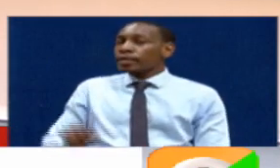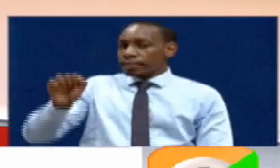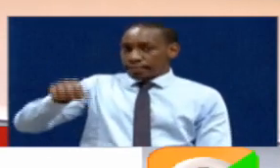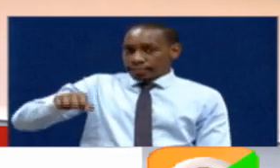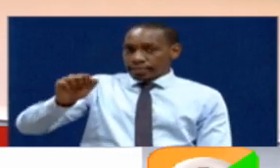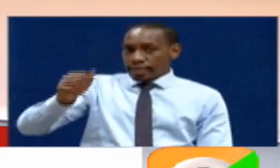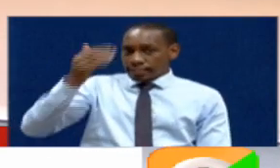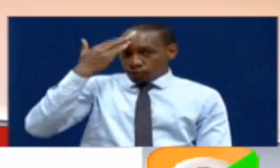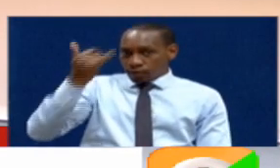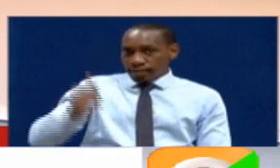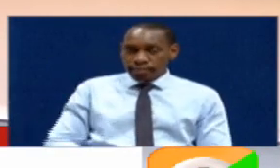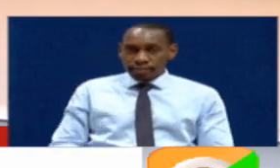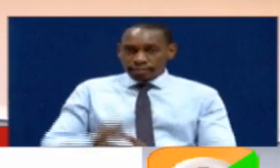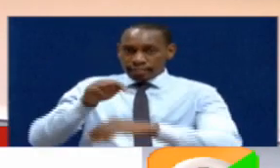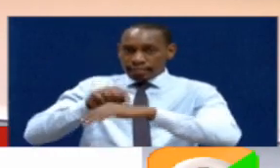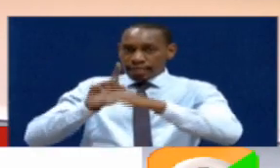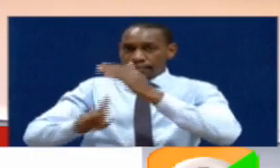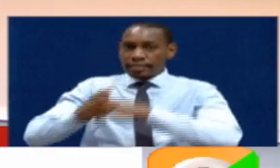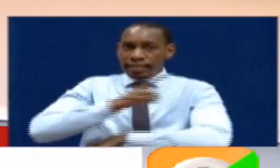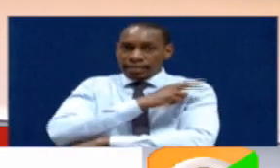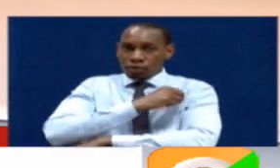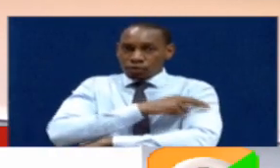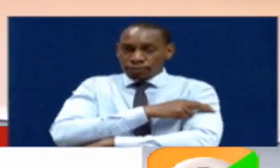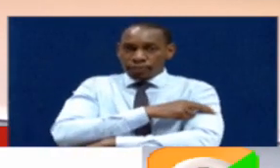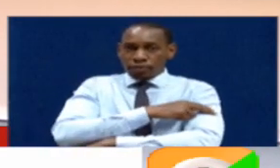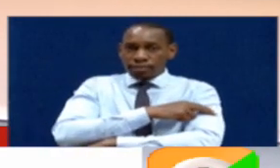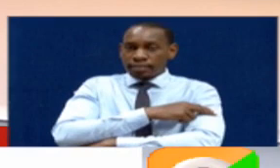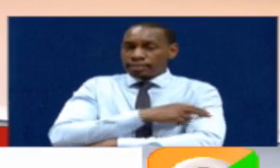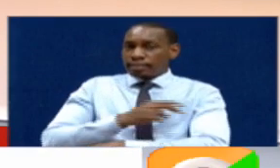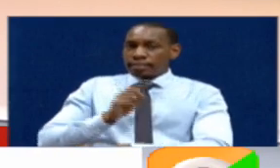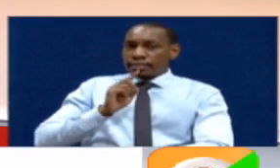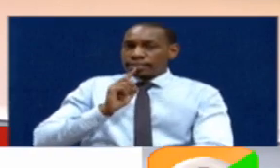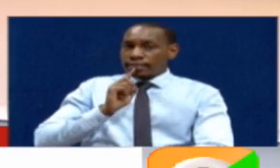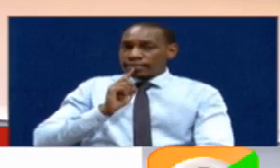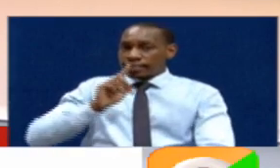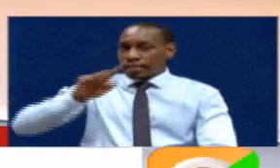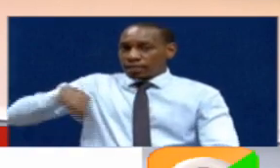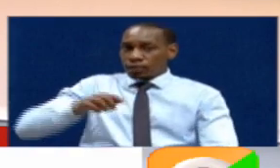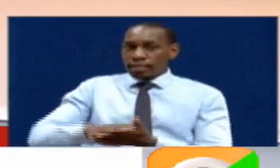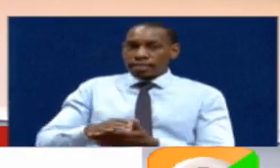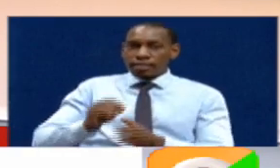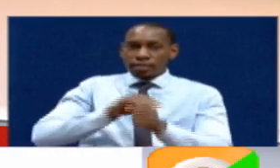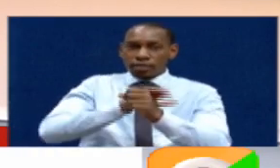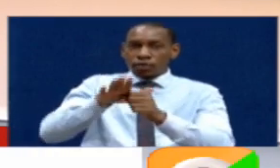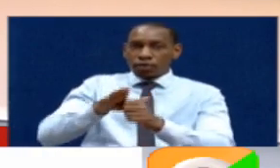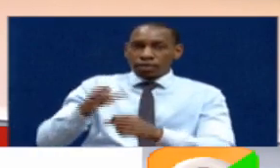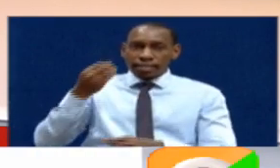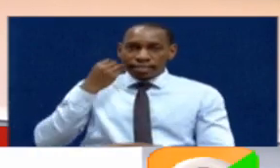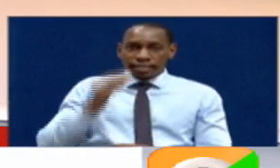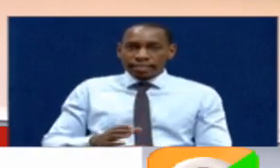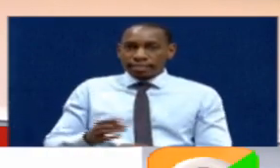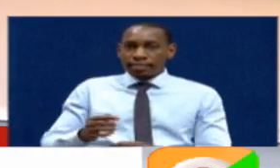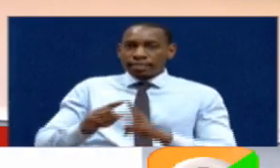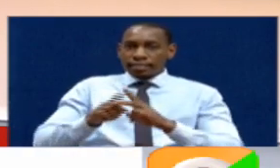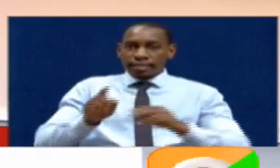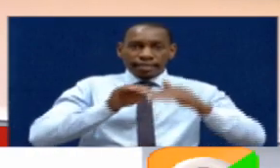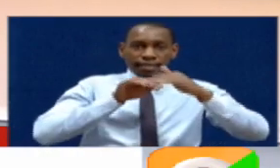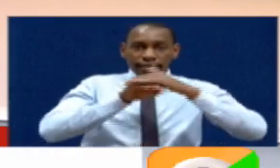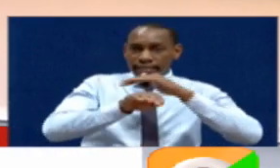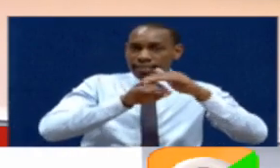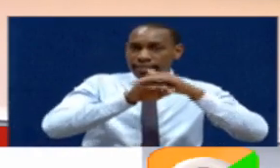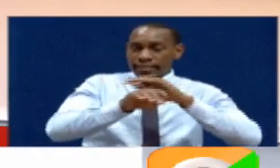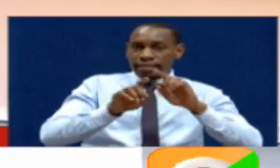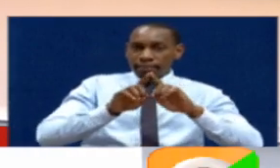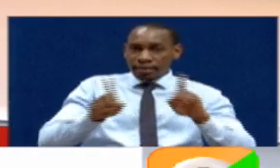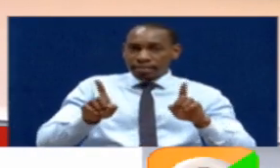Yes, because in the hospital, they actually didn't actually tell us that coronavirus victims had already started coming in, but they